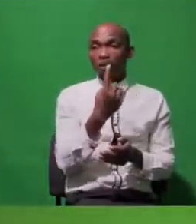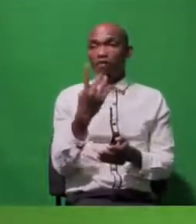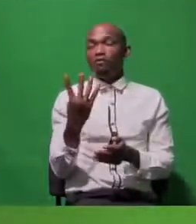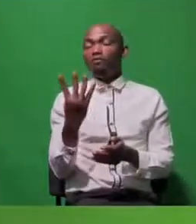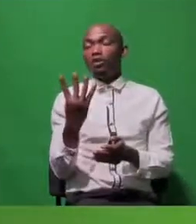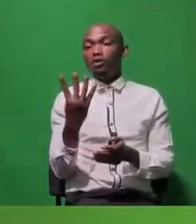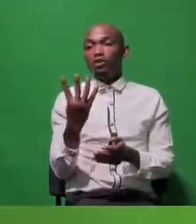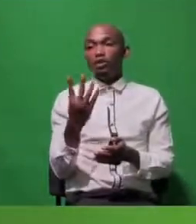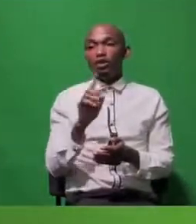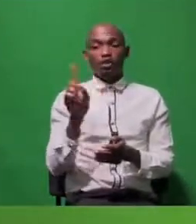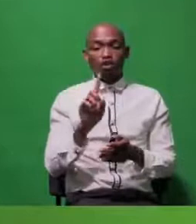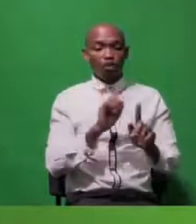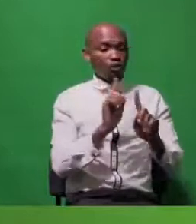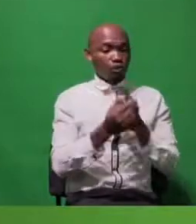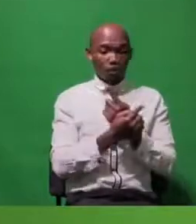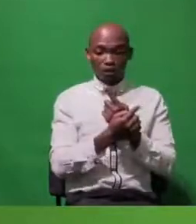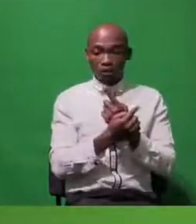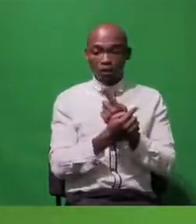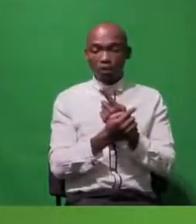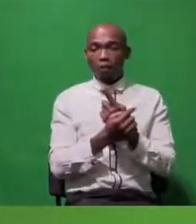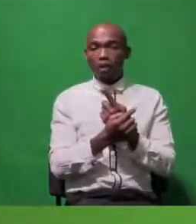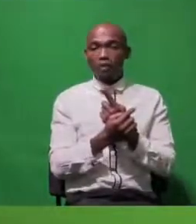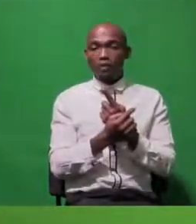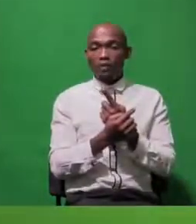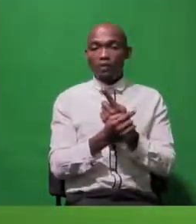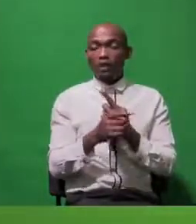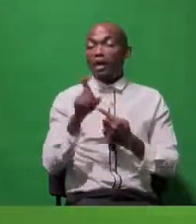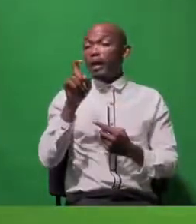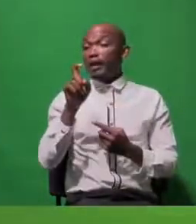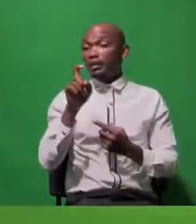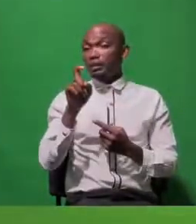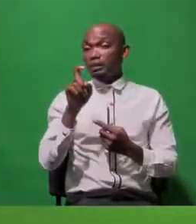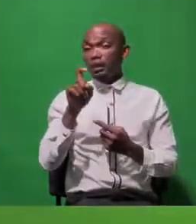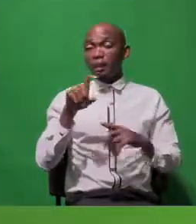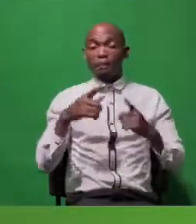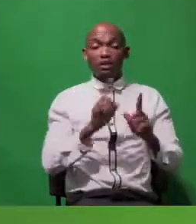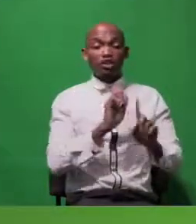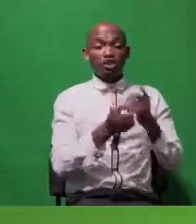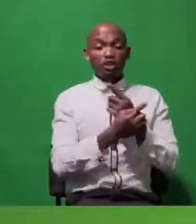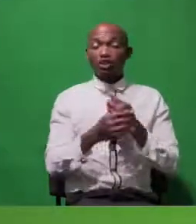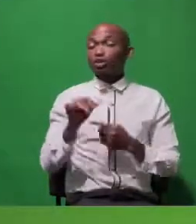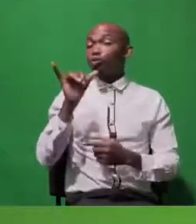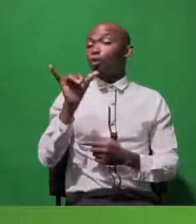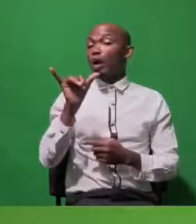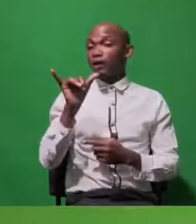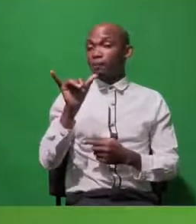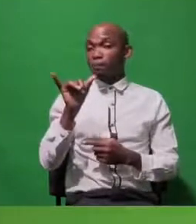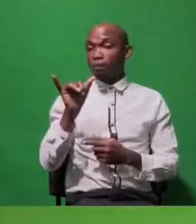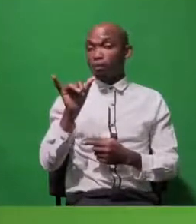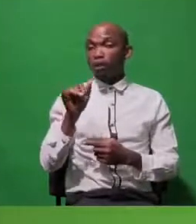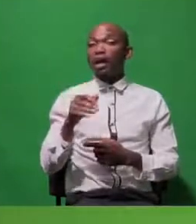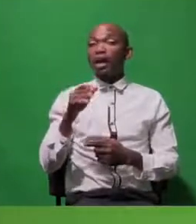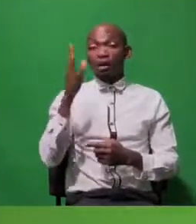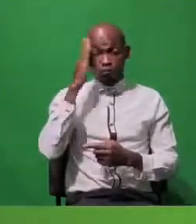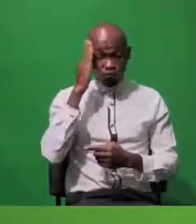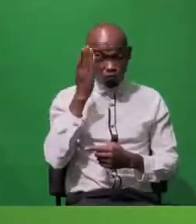is no change in X value. The change is only for Y value. My students, are we together?